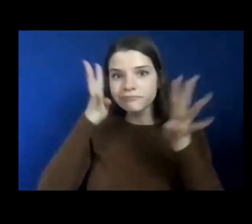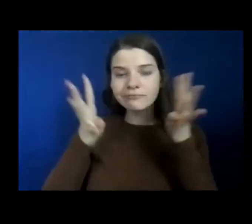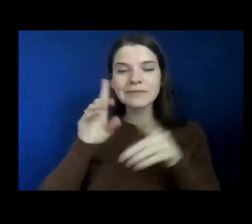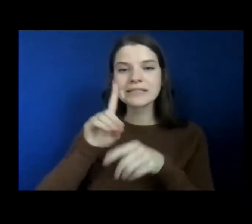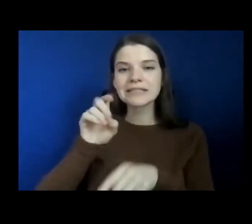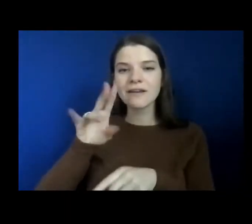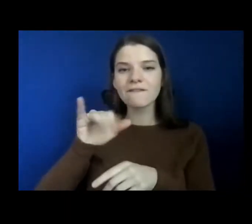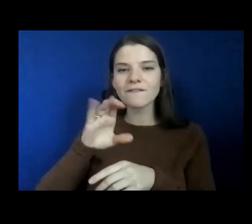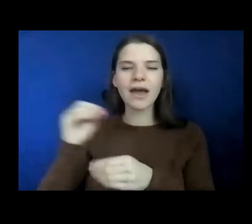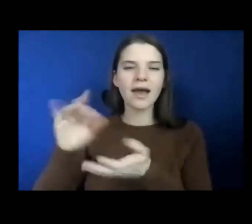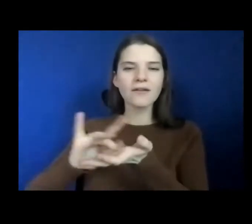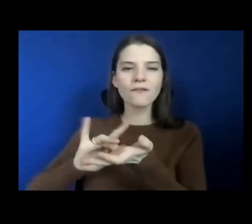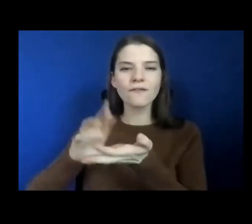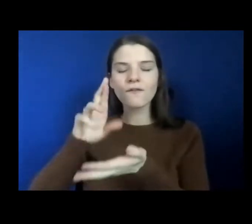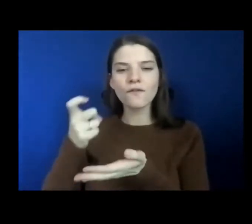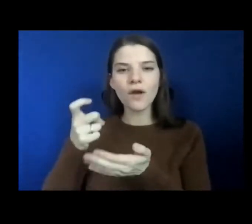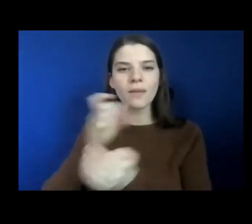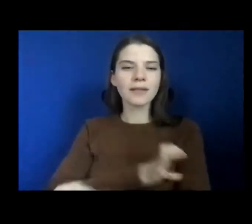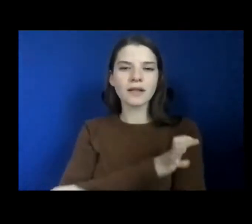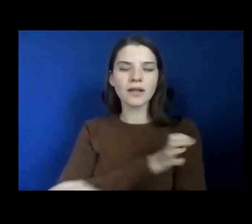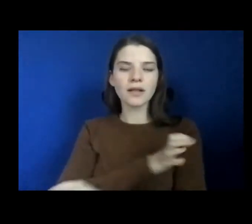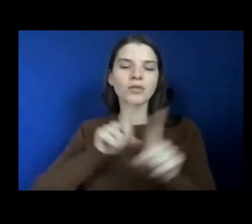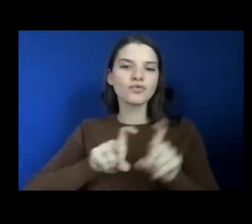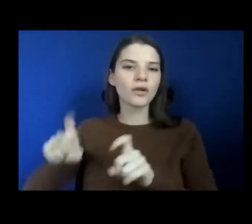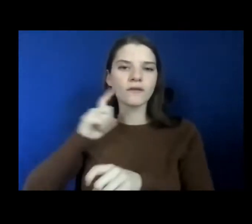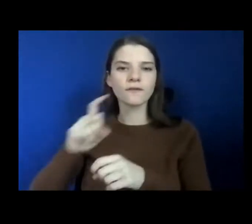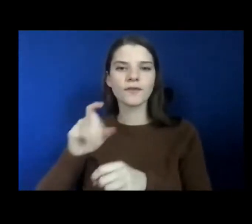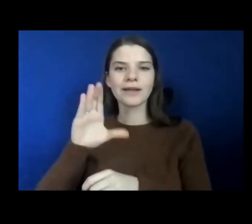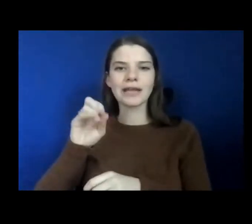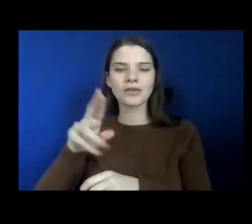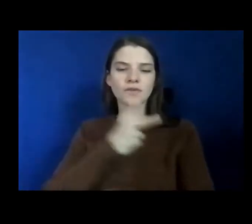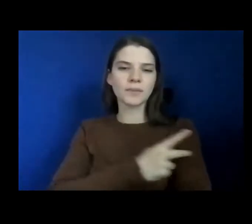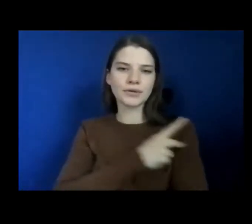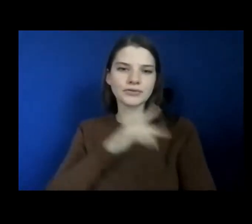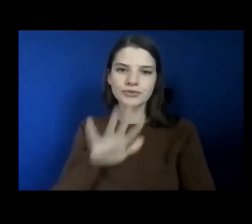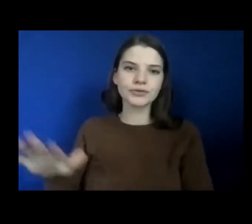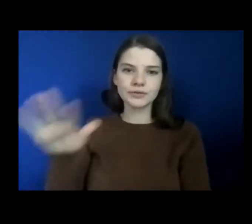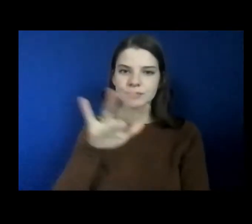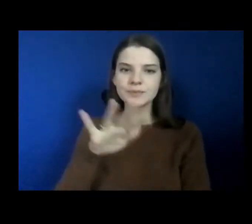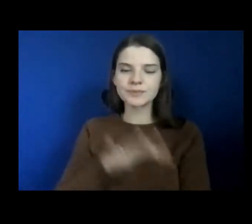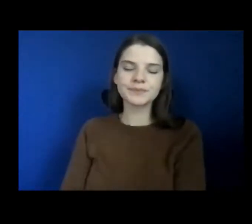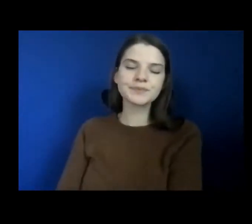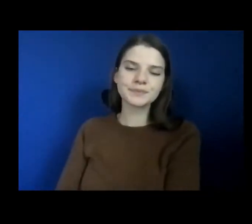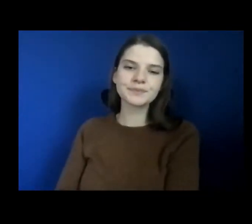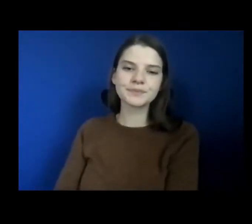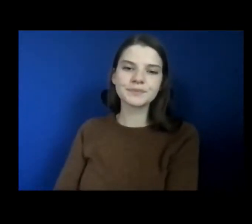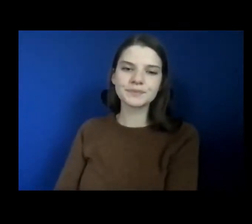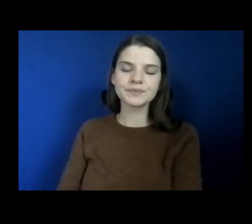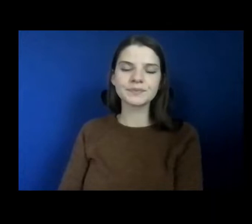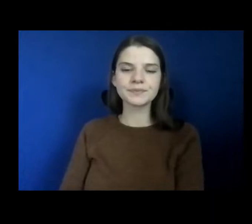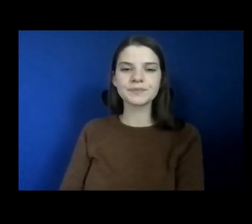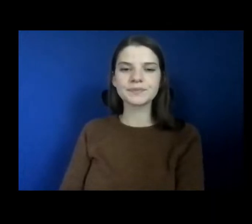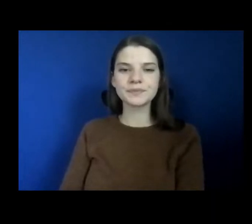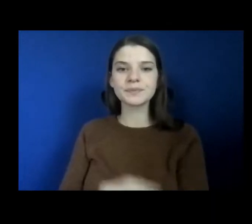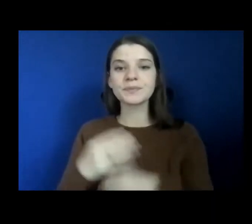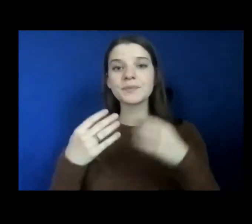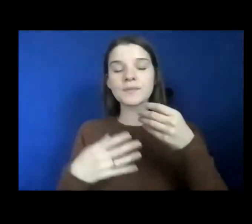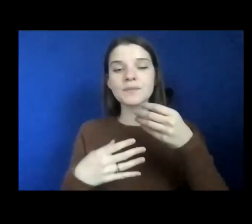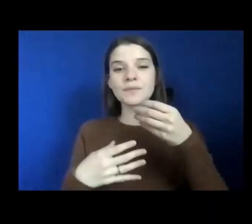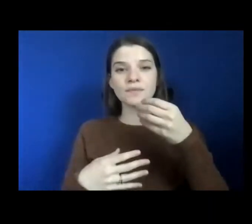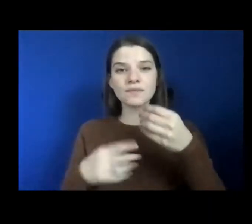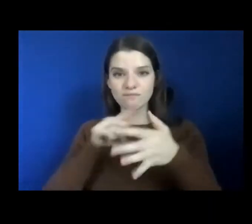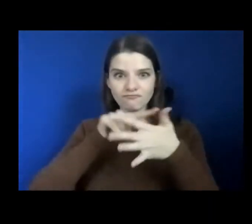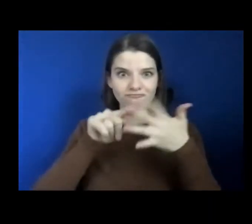and pharmaceutical clinical trials for cancer patients. In addition to all